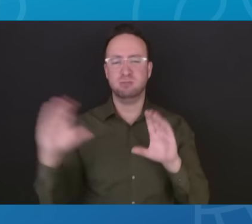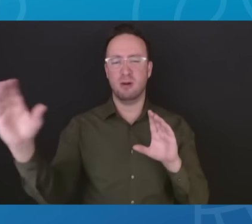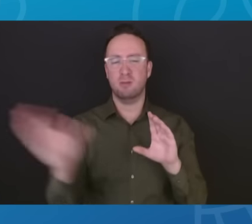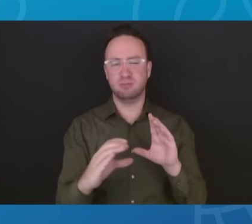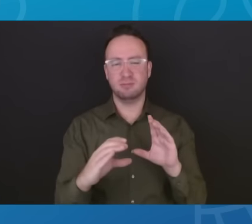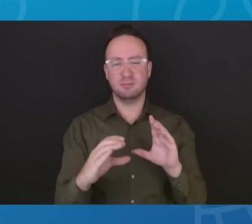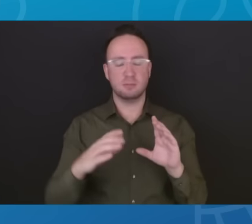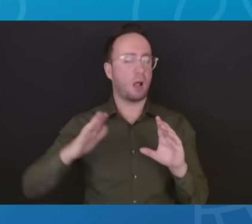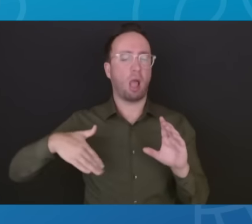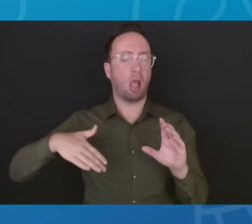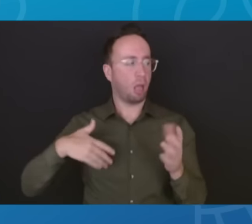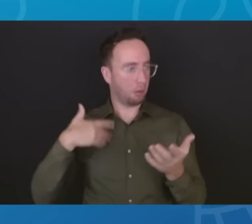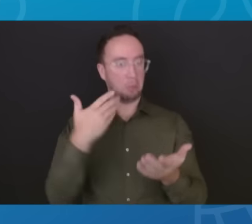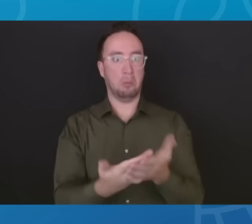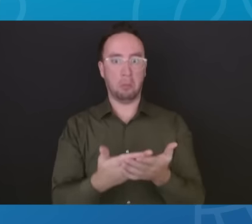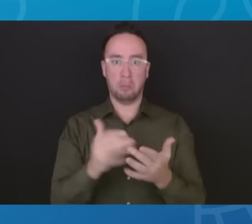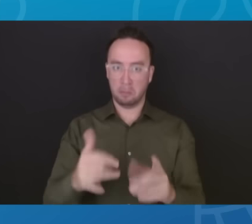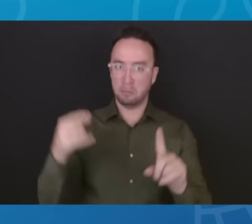fine.